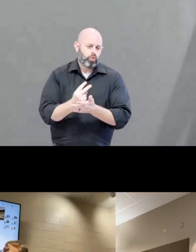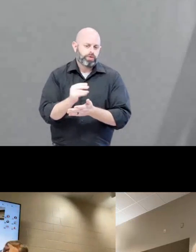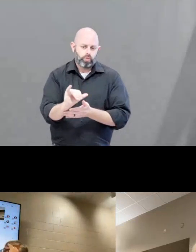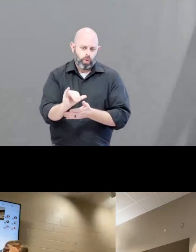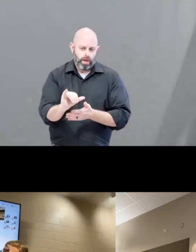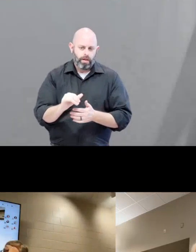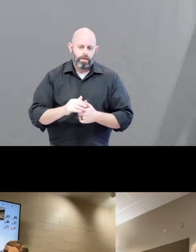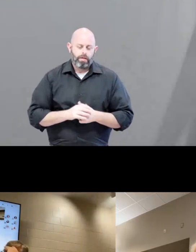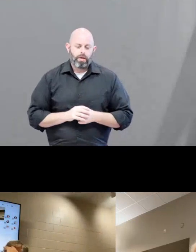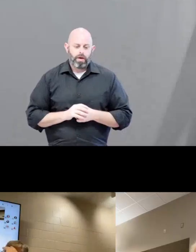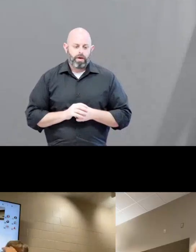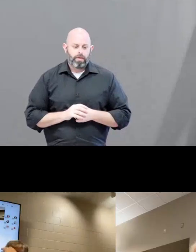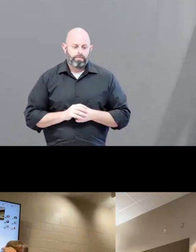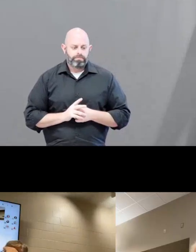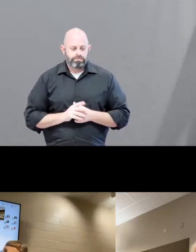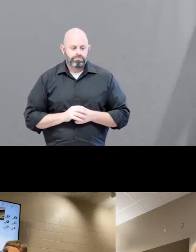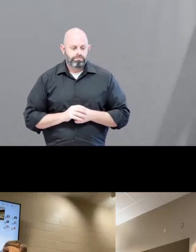well.